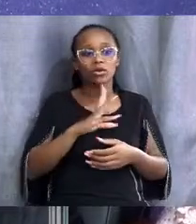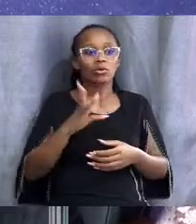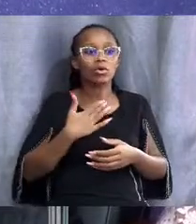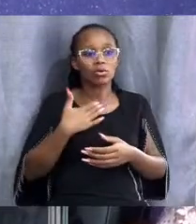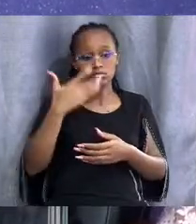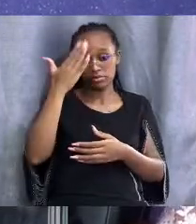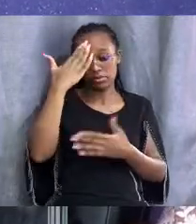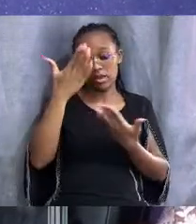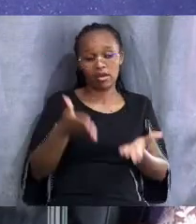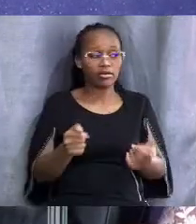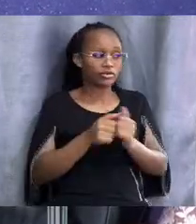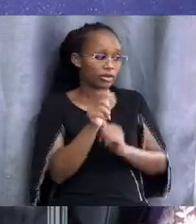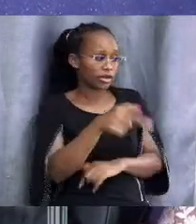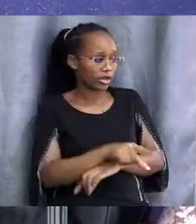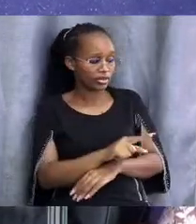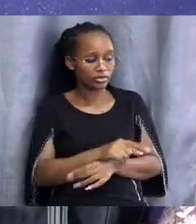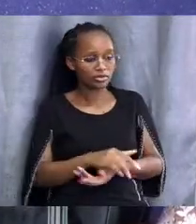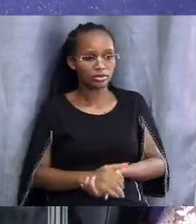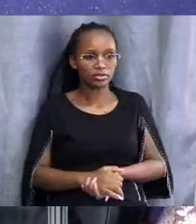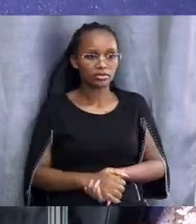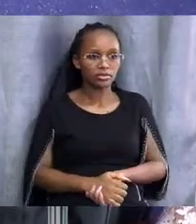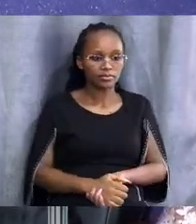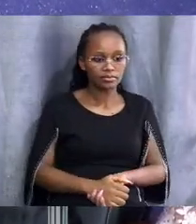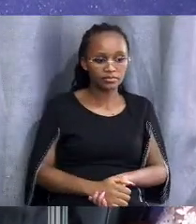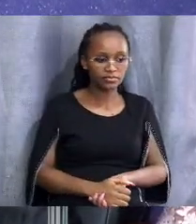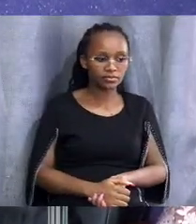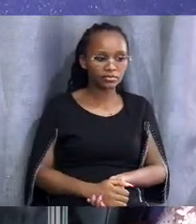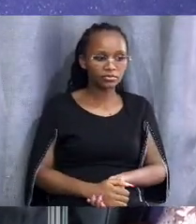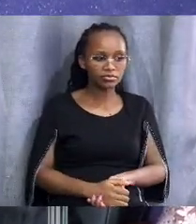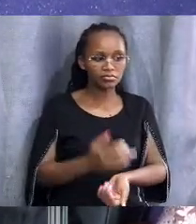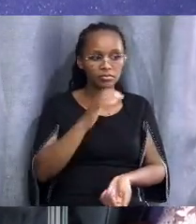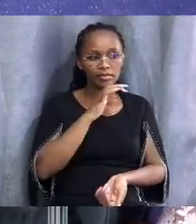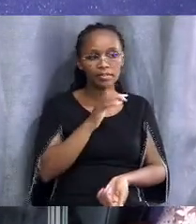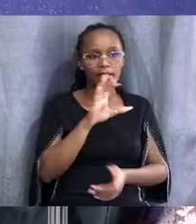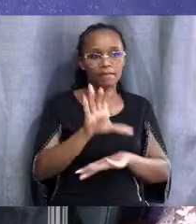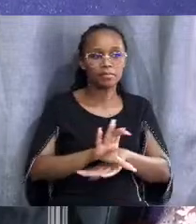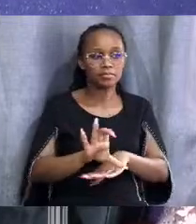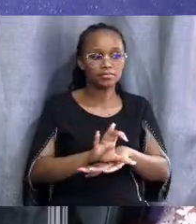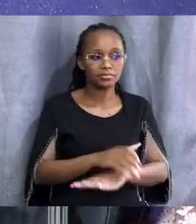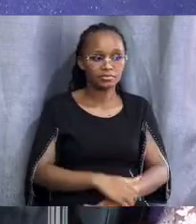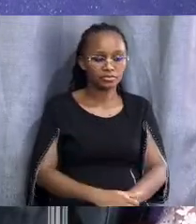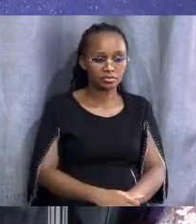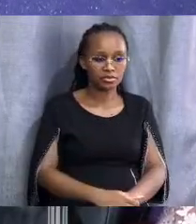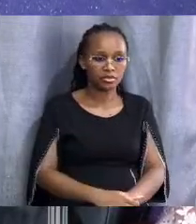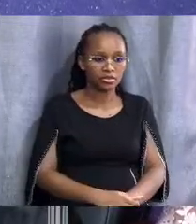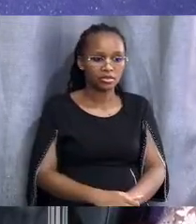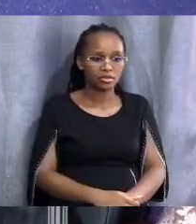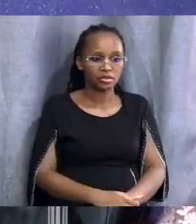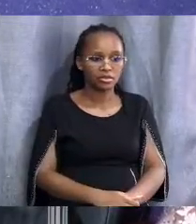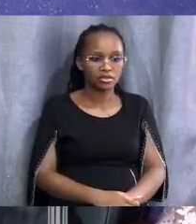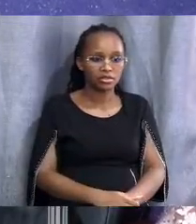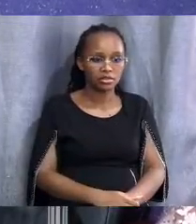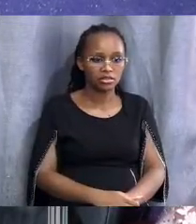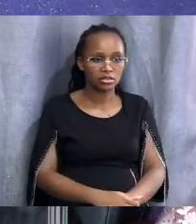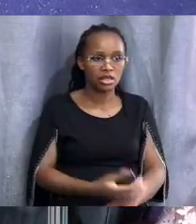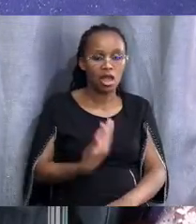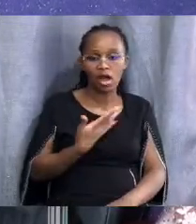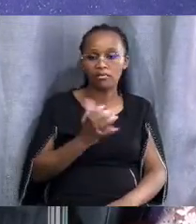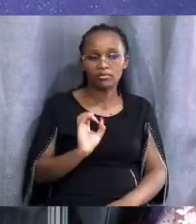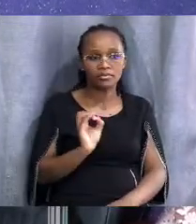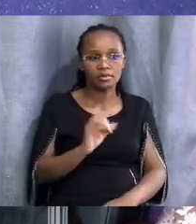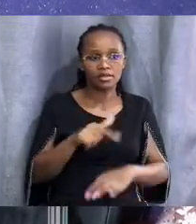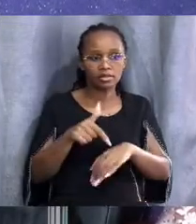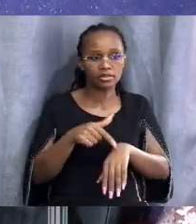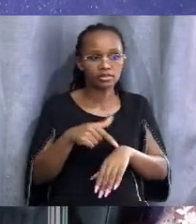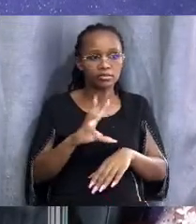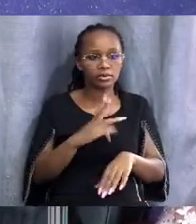to recognize you. Do we have a PCEA church elder? Okay, seems that we don't have. This